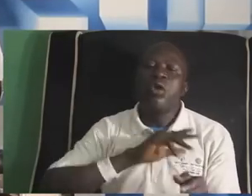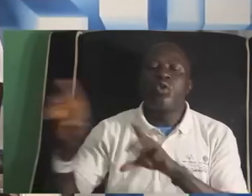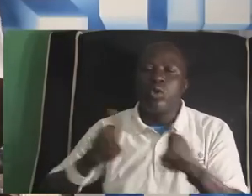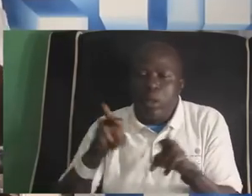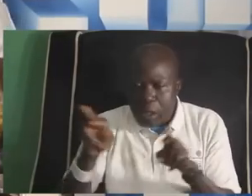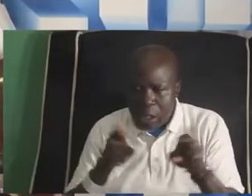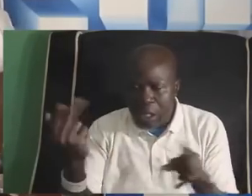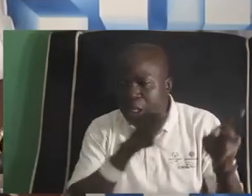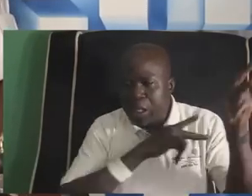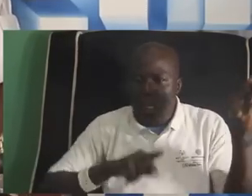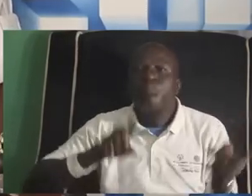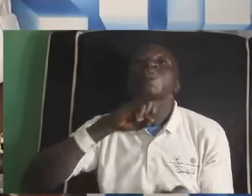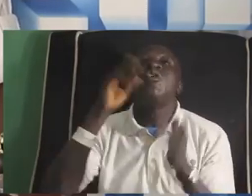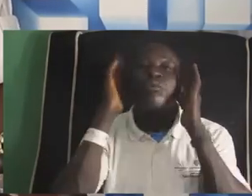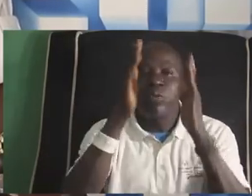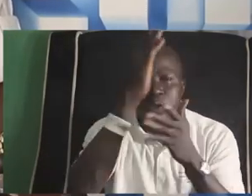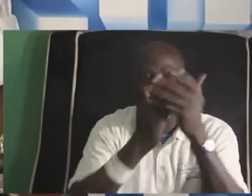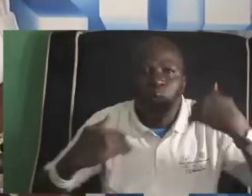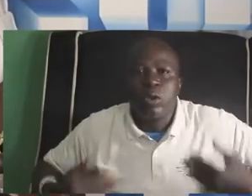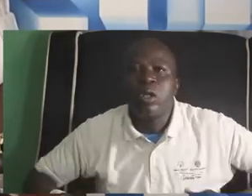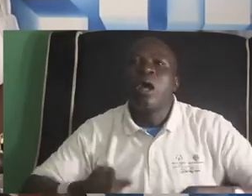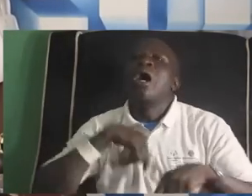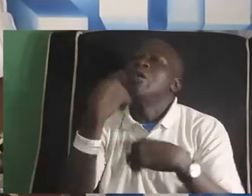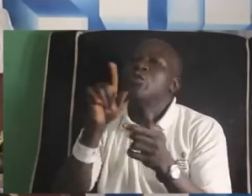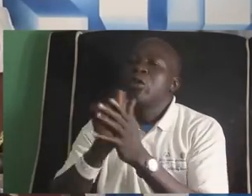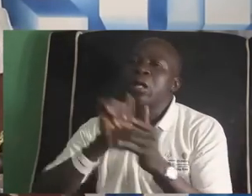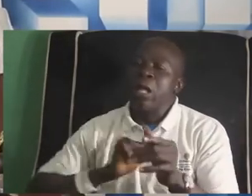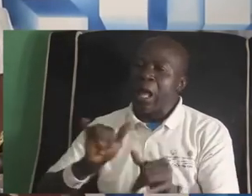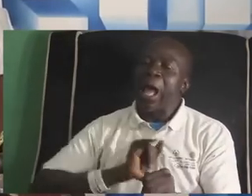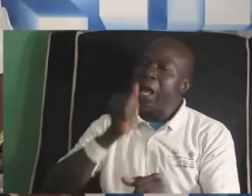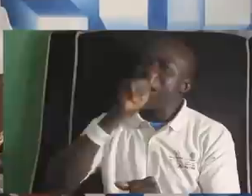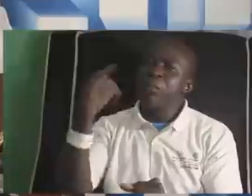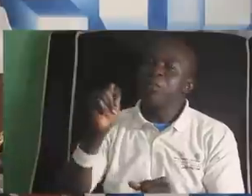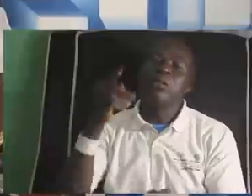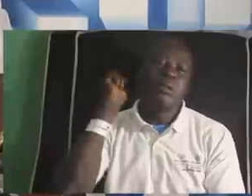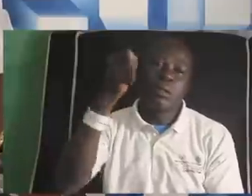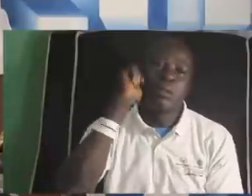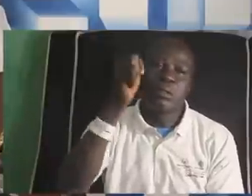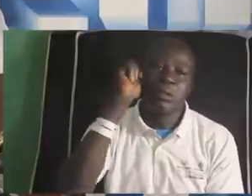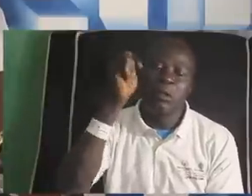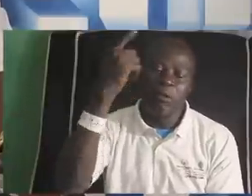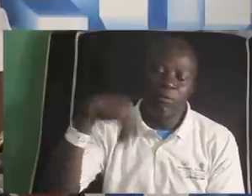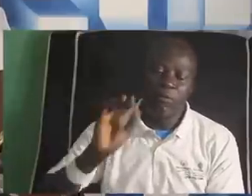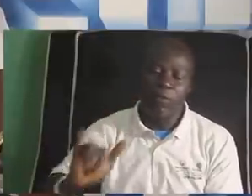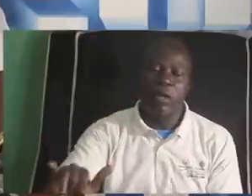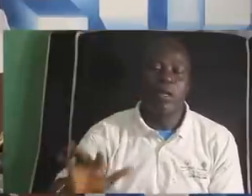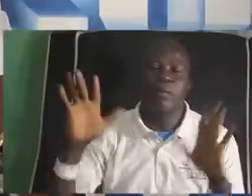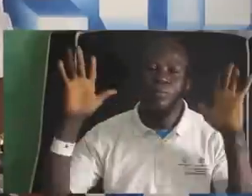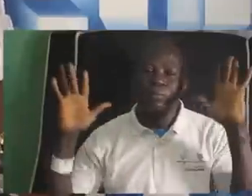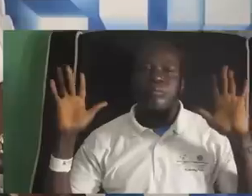sebi oba. Amen. Confusion e kan. Face somebody. Assure them that I am blessed.